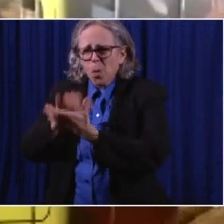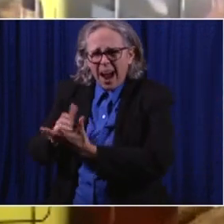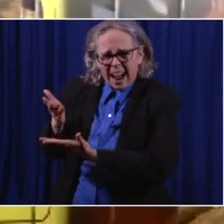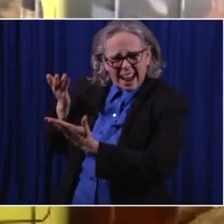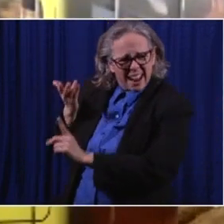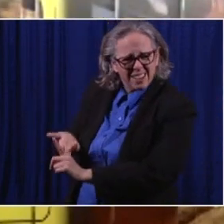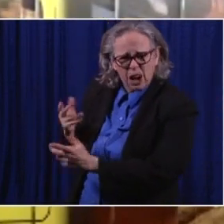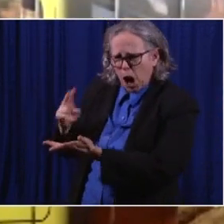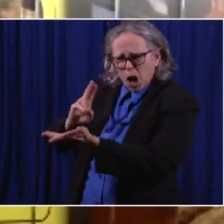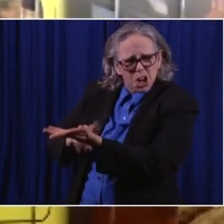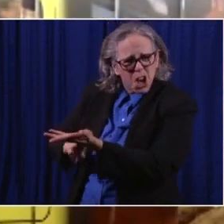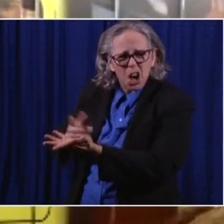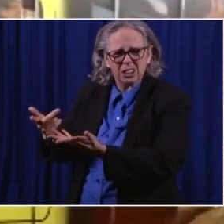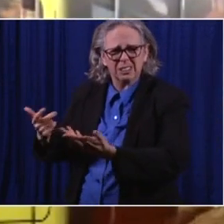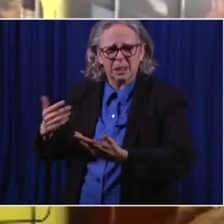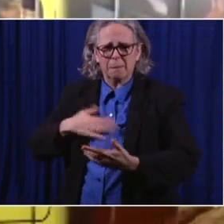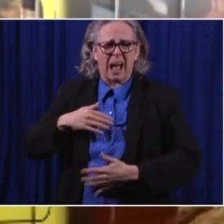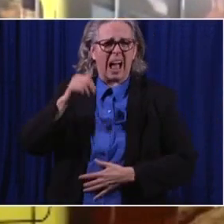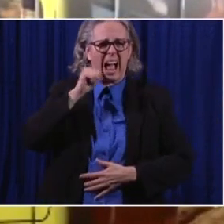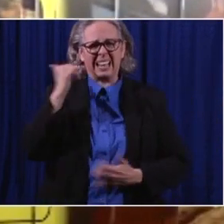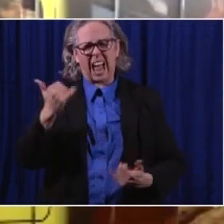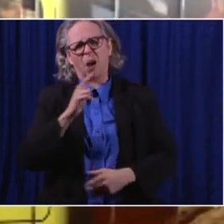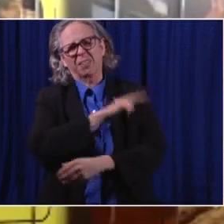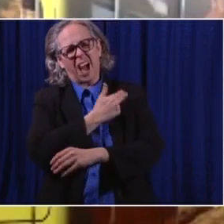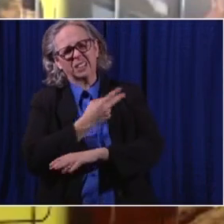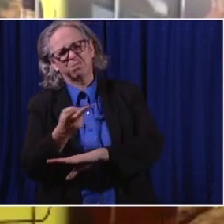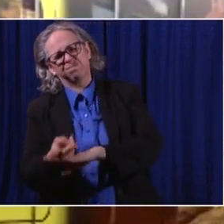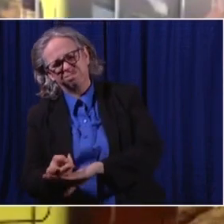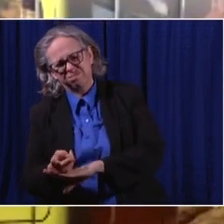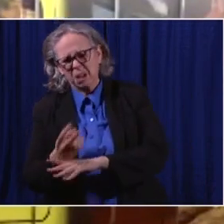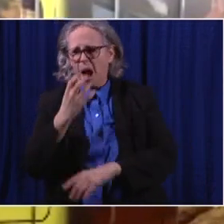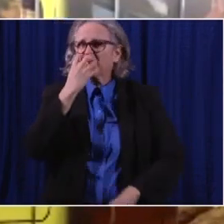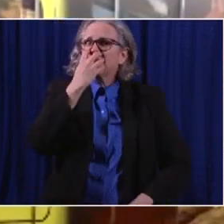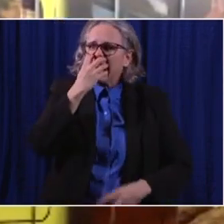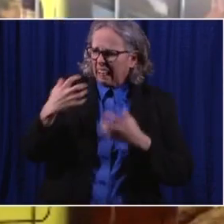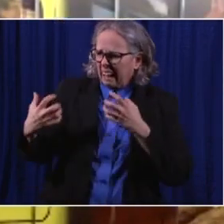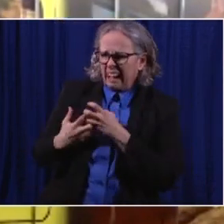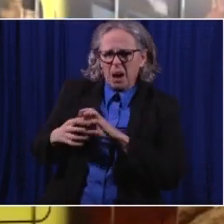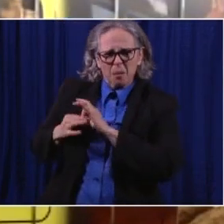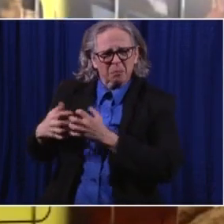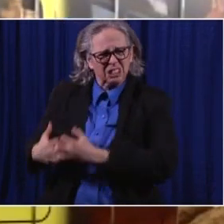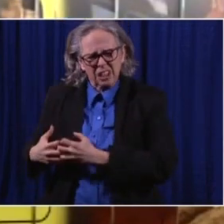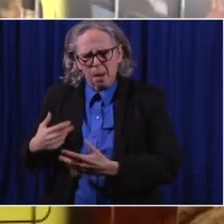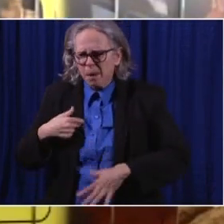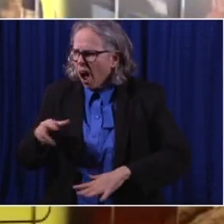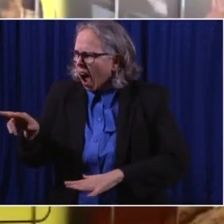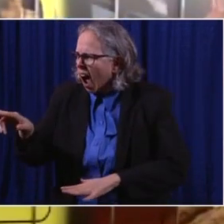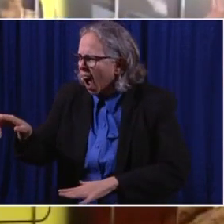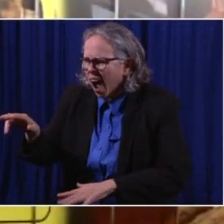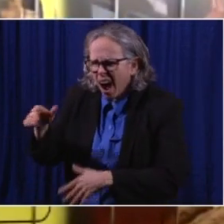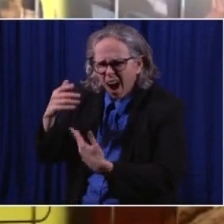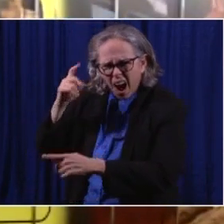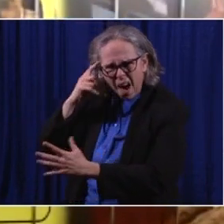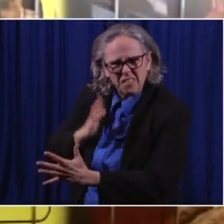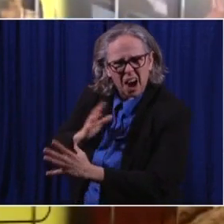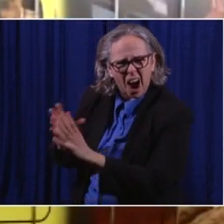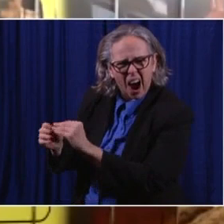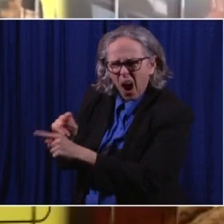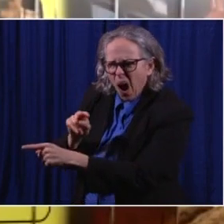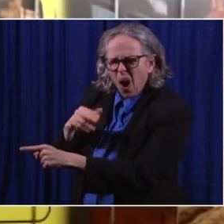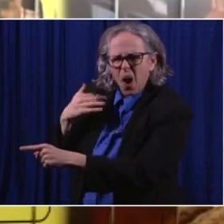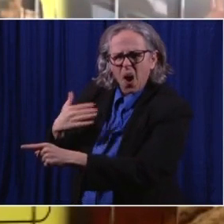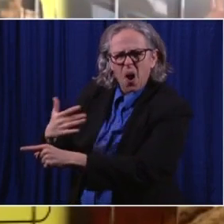on a ventilator in the hospital right now. Oh, ooh. Got all kinds of business people that I associate with that are suffering, people who are